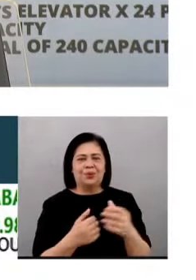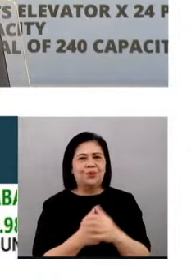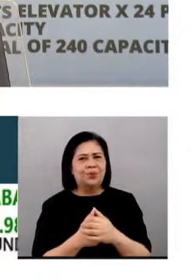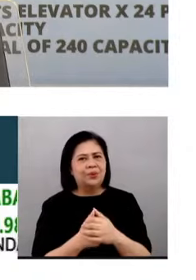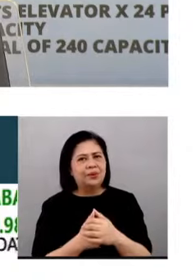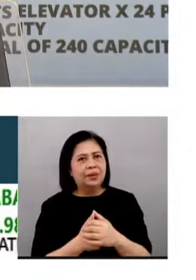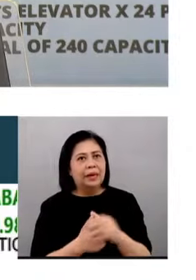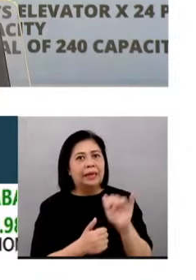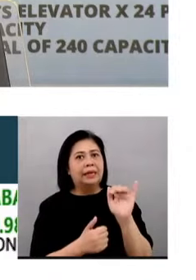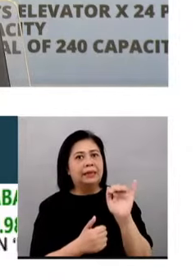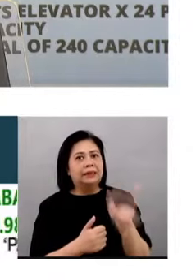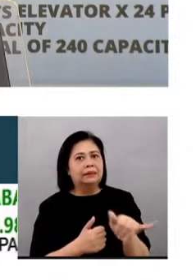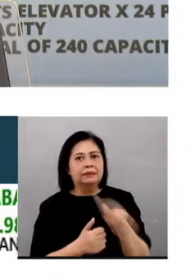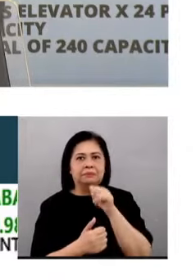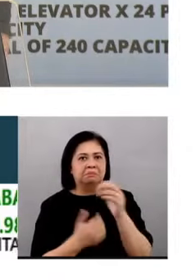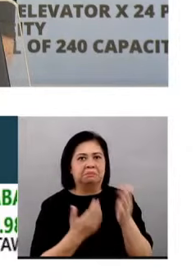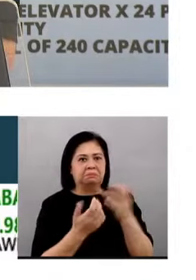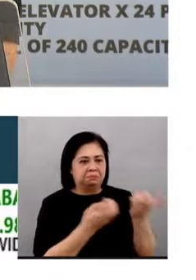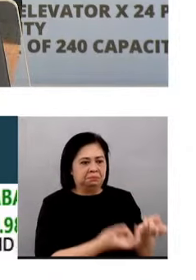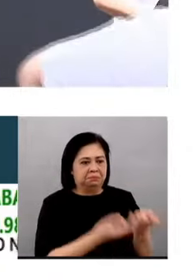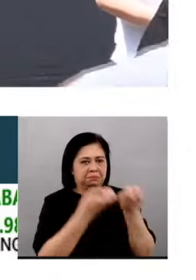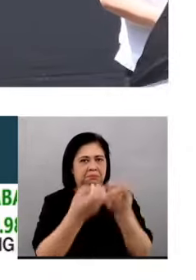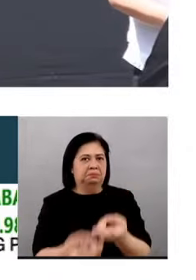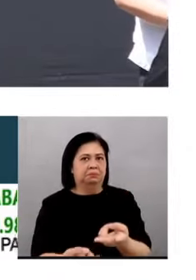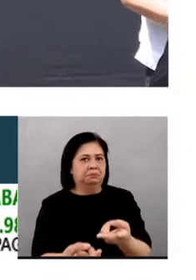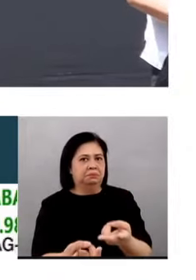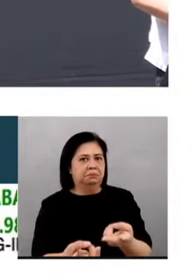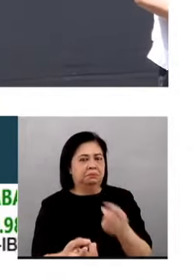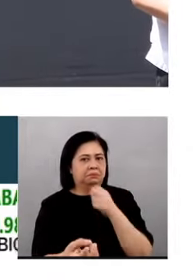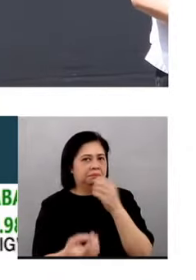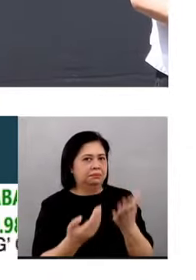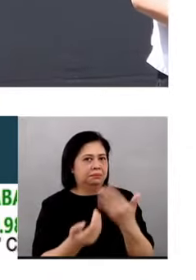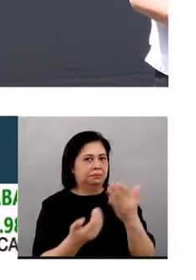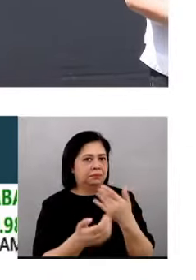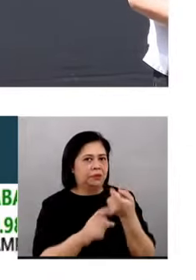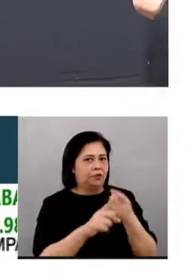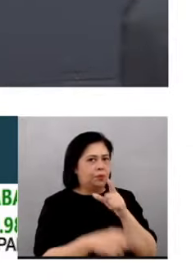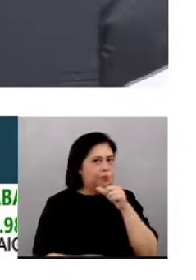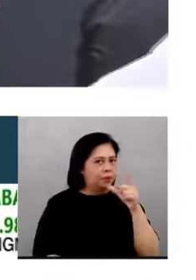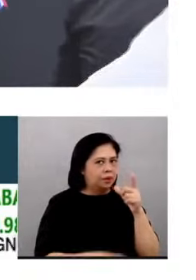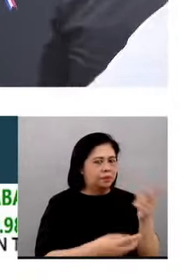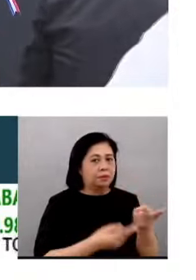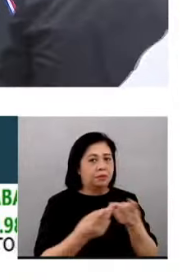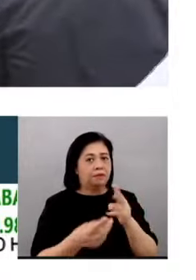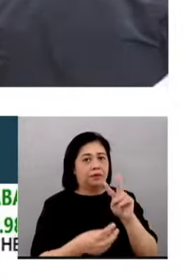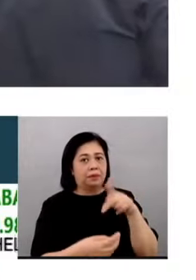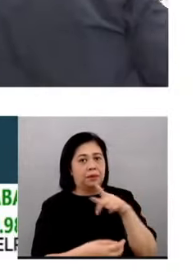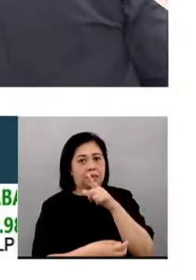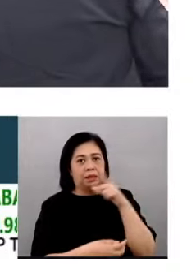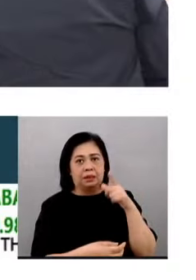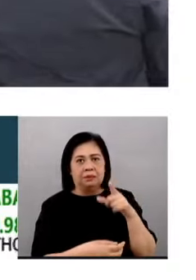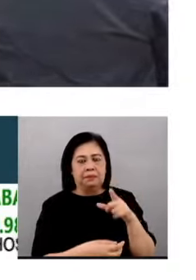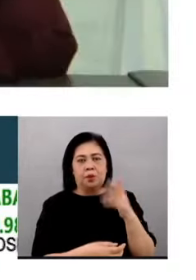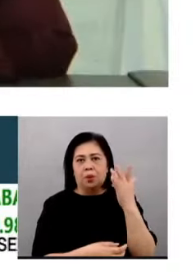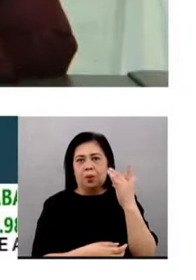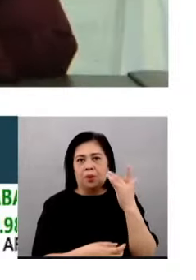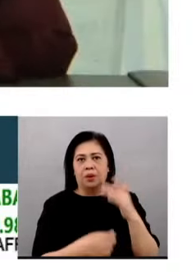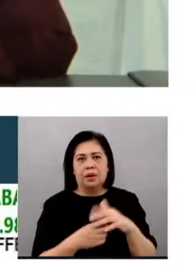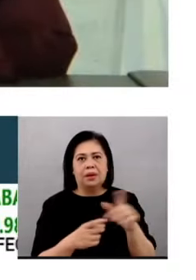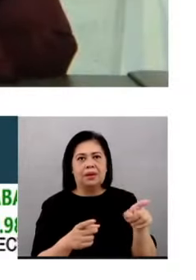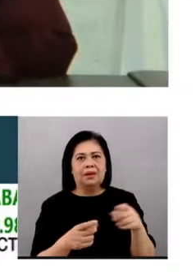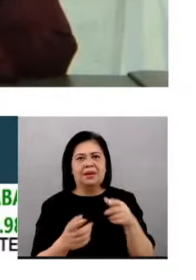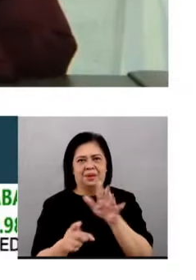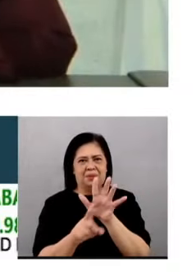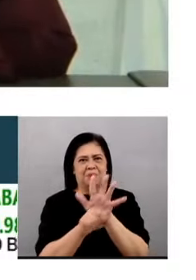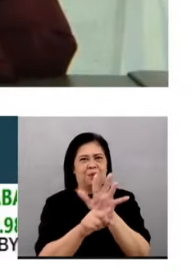that is not easily transferable to Lenny, for example, to VP Lenny, because it's a popular vote.